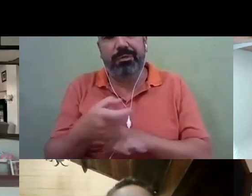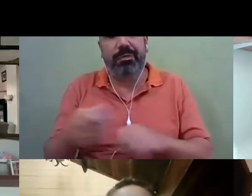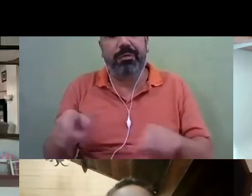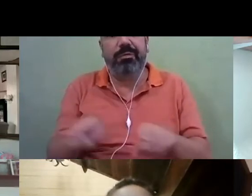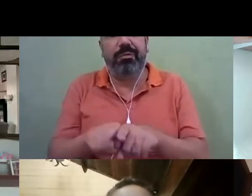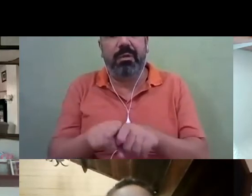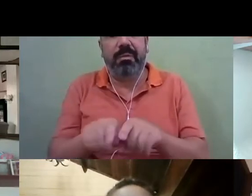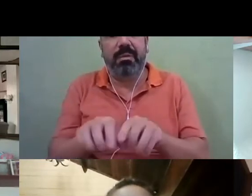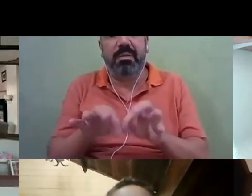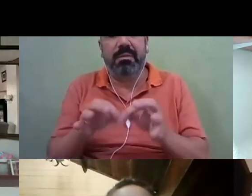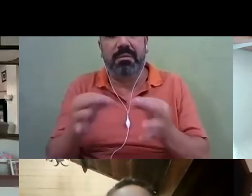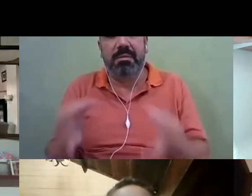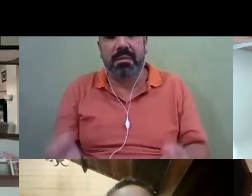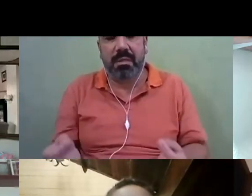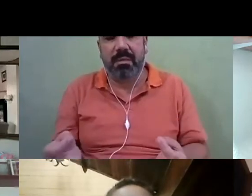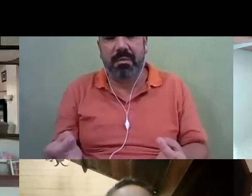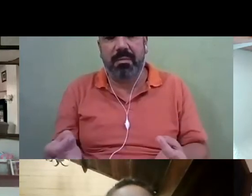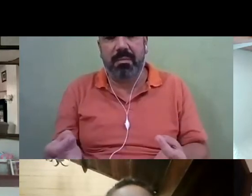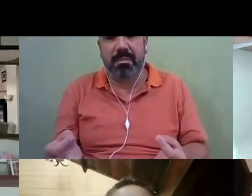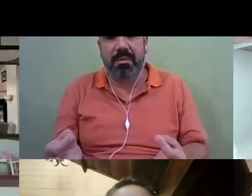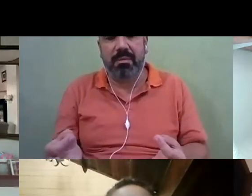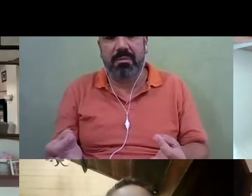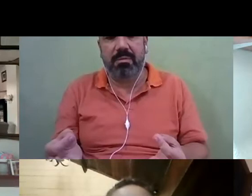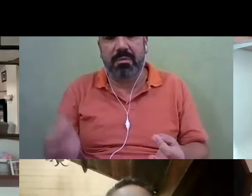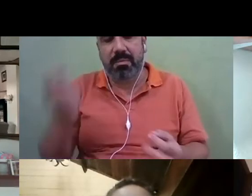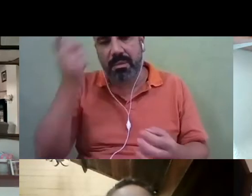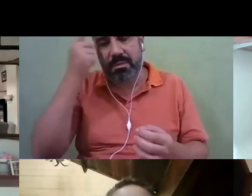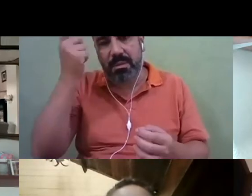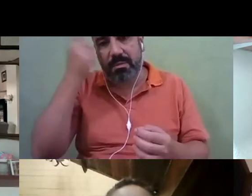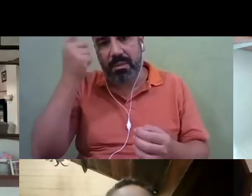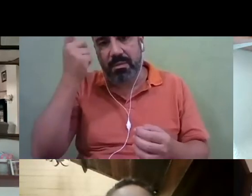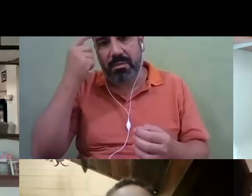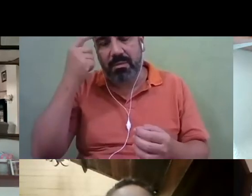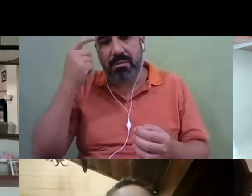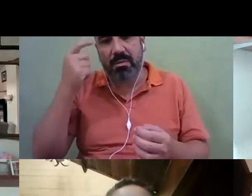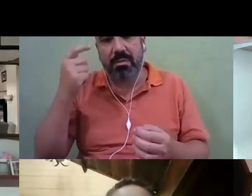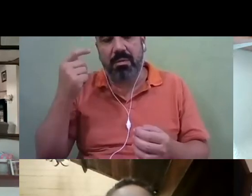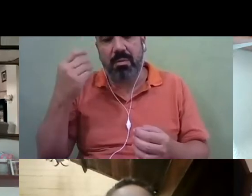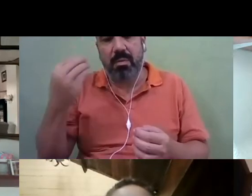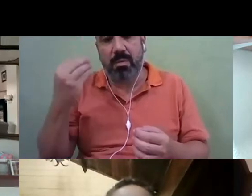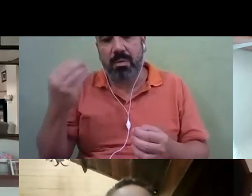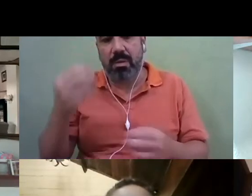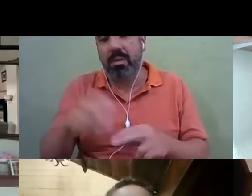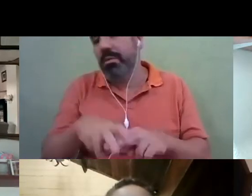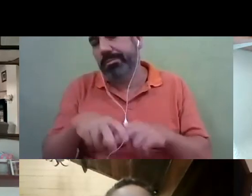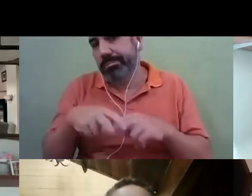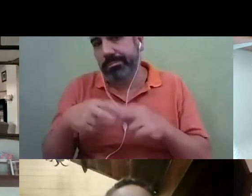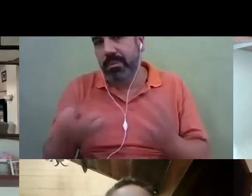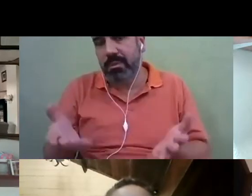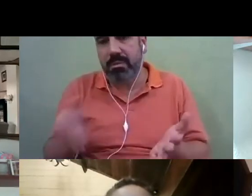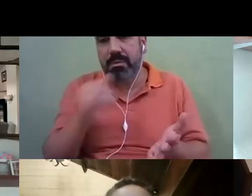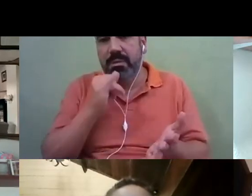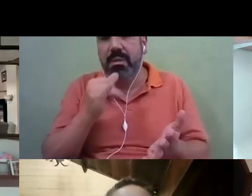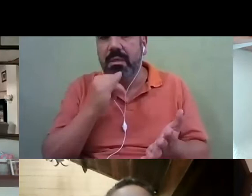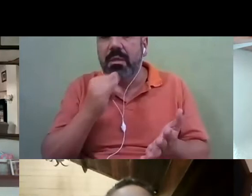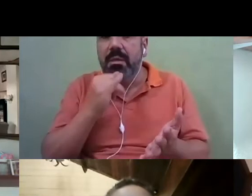einfach, it means a simple something. So I'm referring to Hegel, because by referring to Hegel, I'm